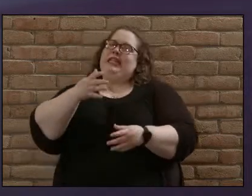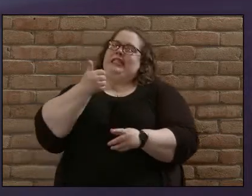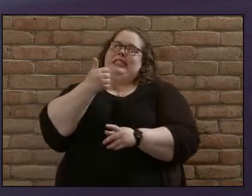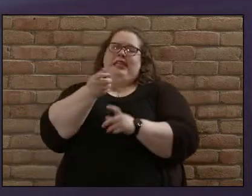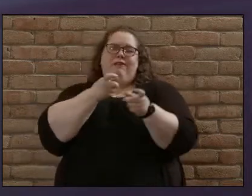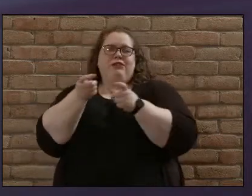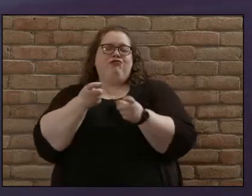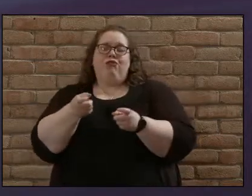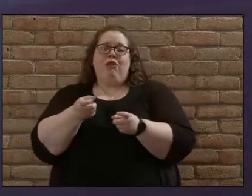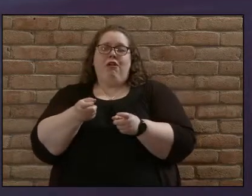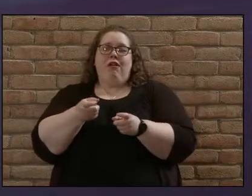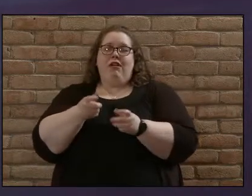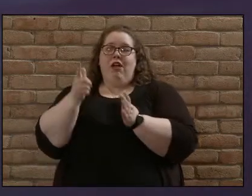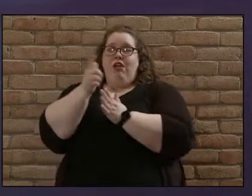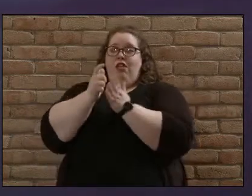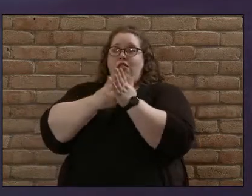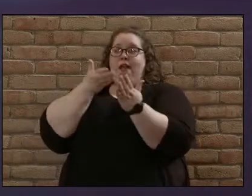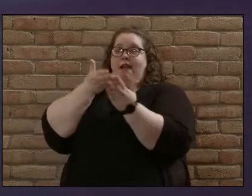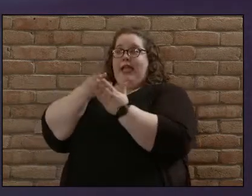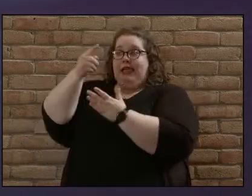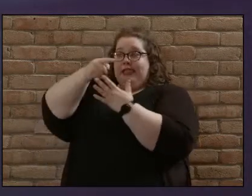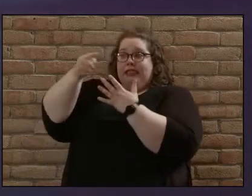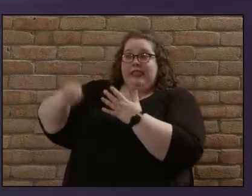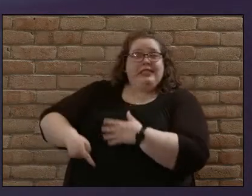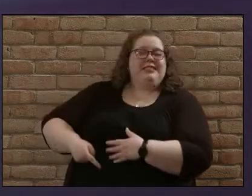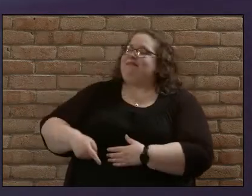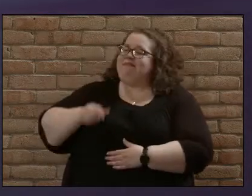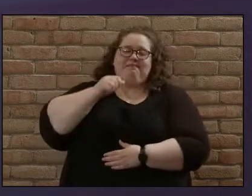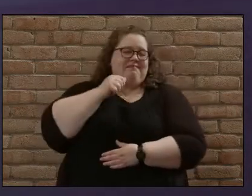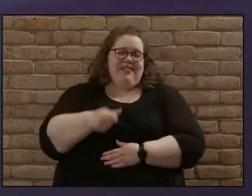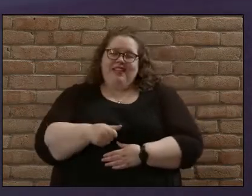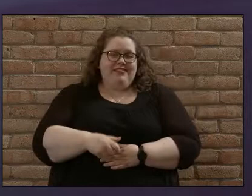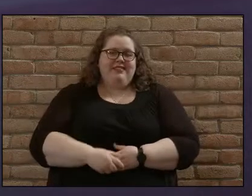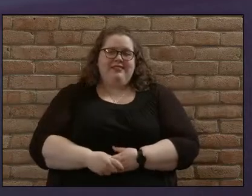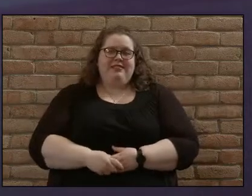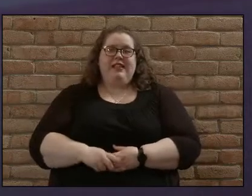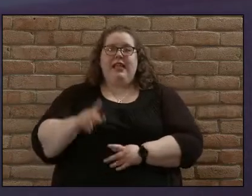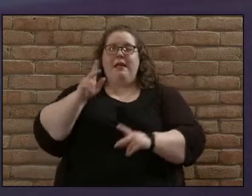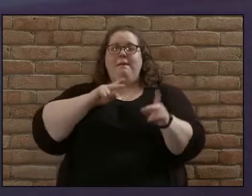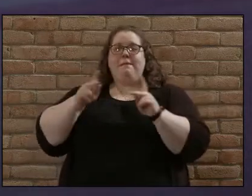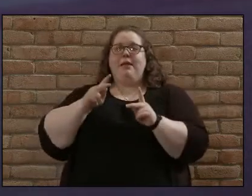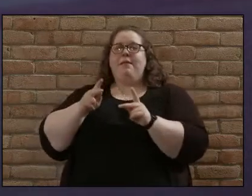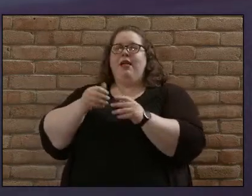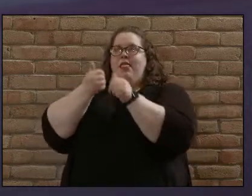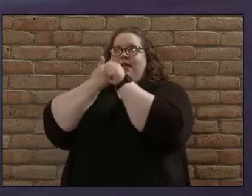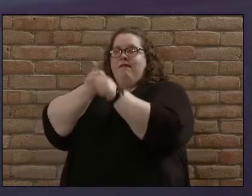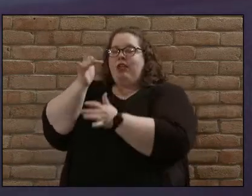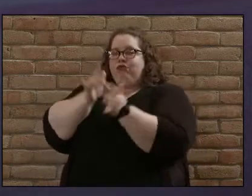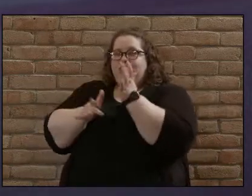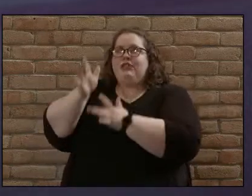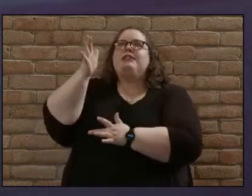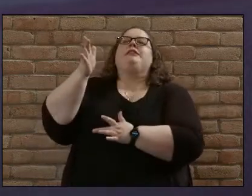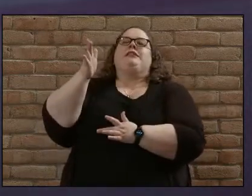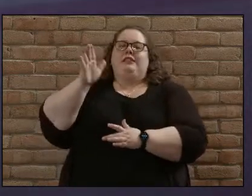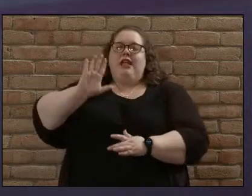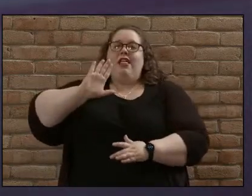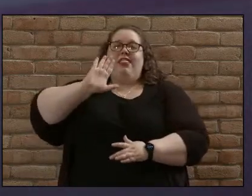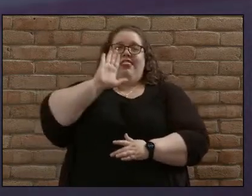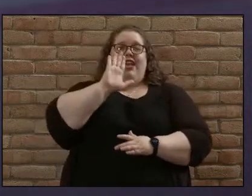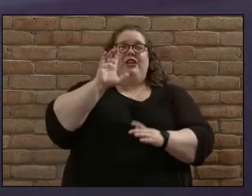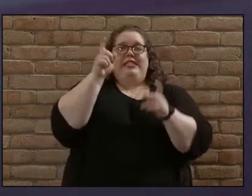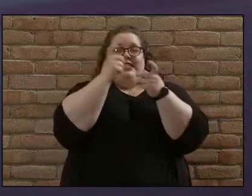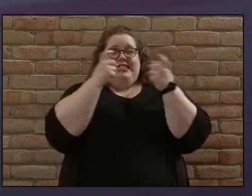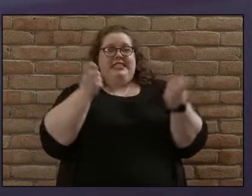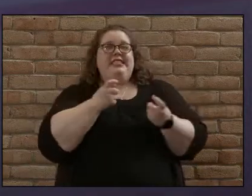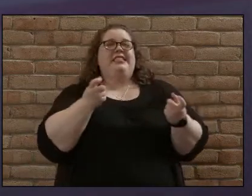law against these things. Those who belong to Christ Jesus have nailed the passions and desires of their sinful nature